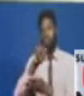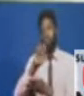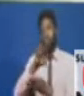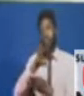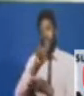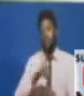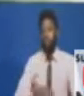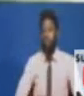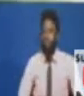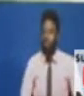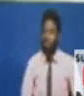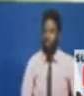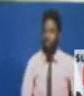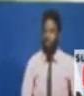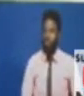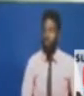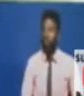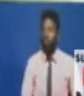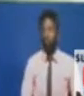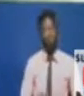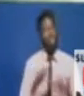The Speaker, it's possible